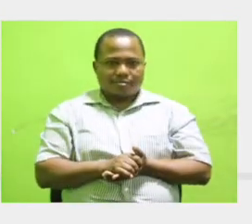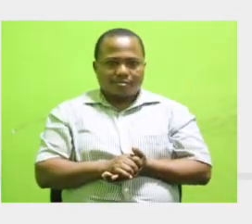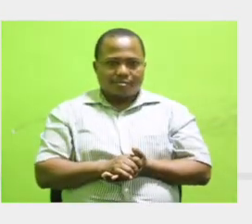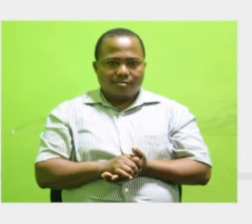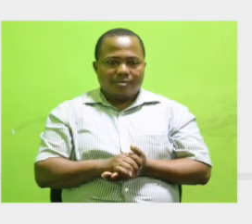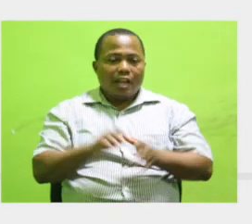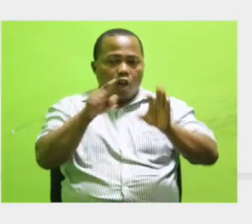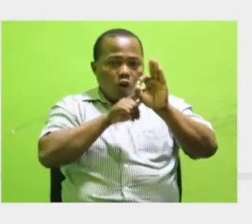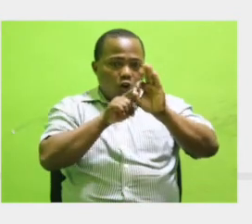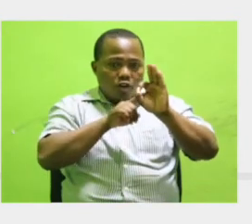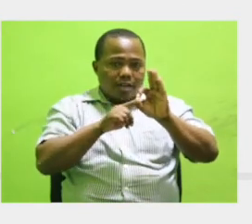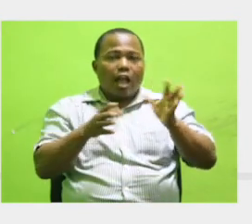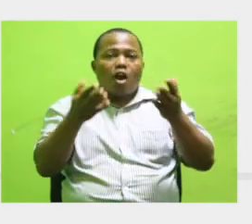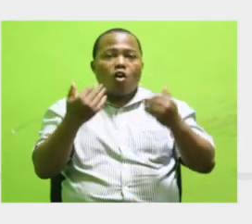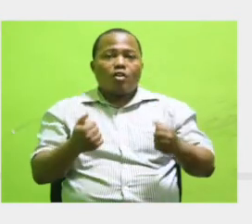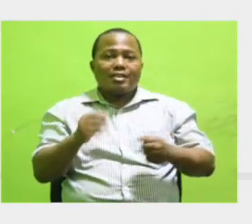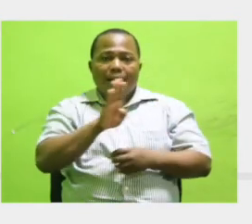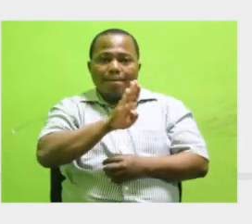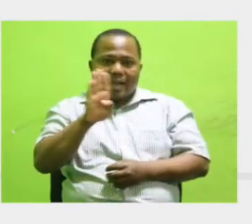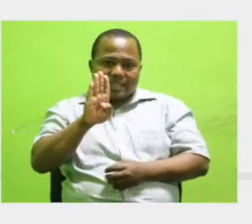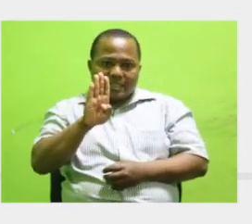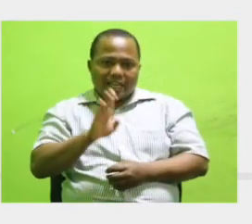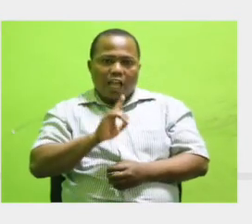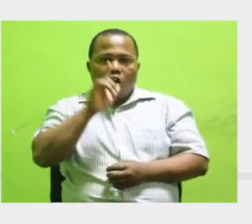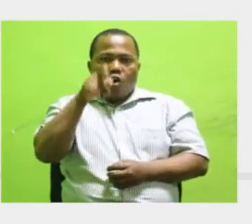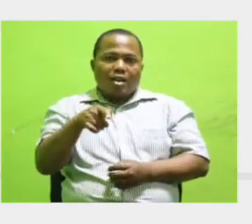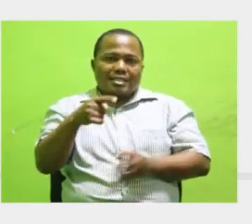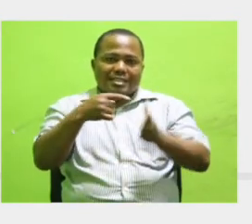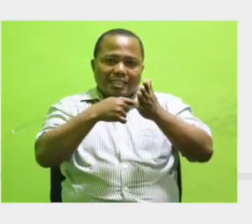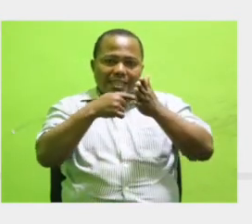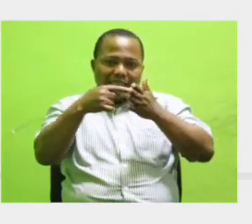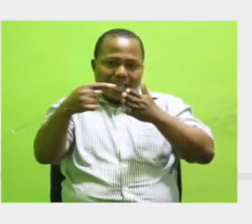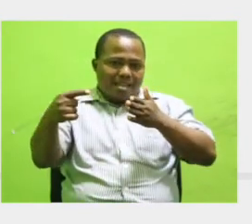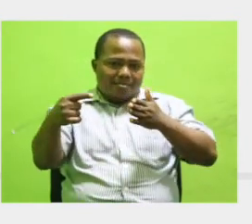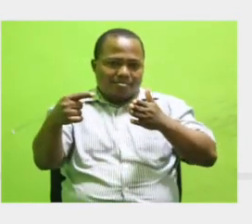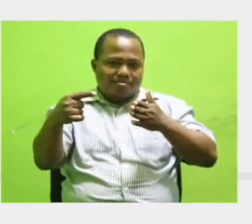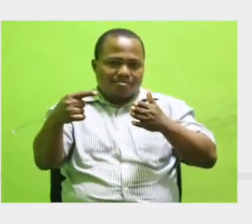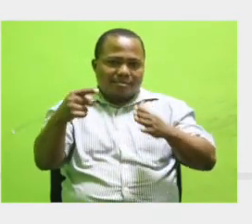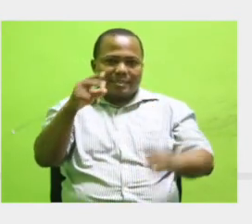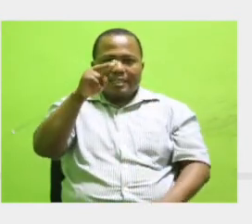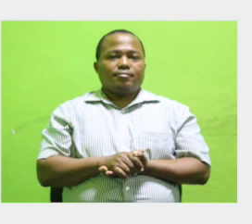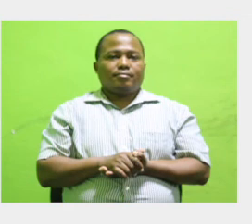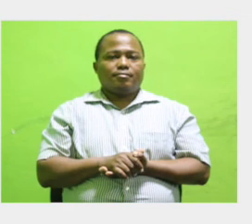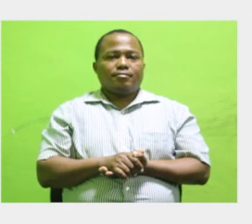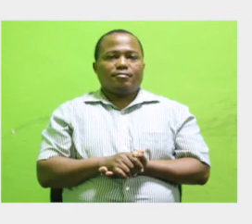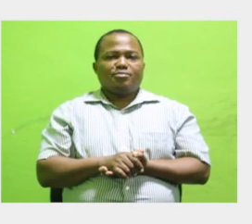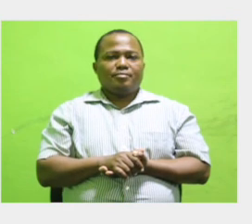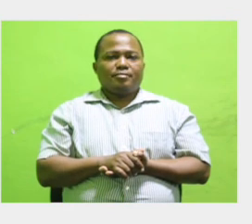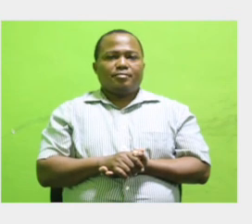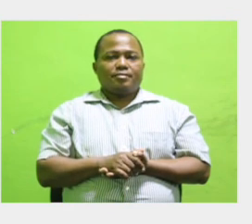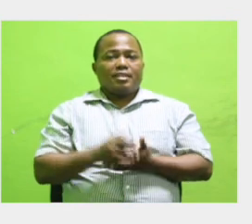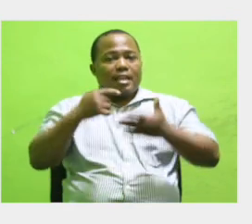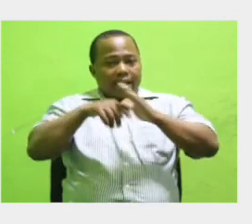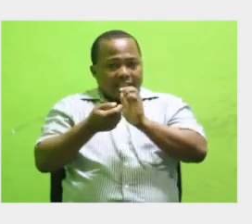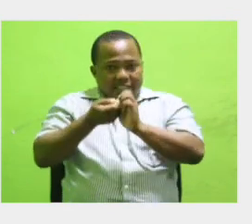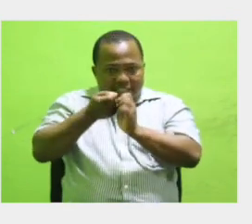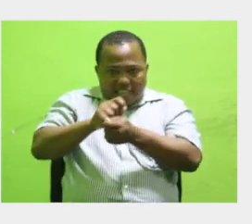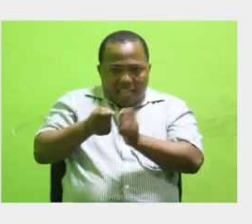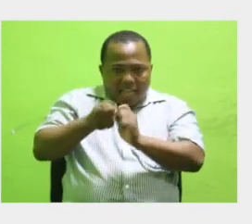HIV AIDS. So screening the blood can reduce this. So these are a few ways